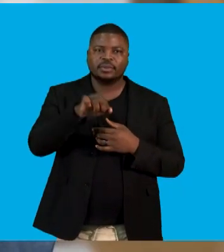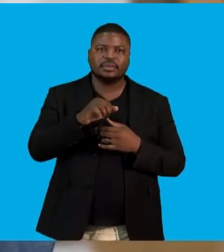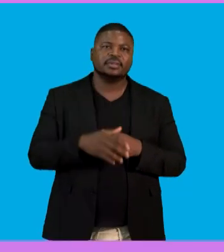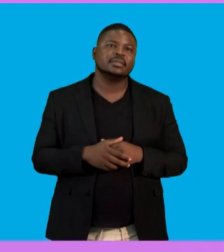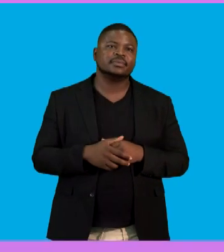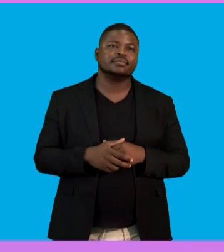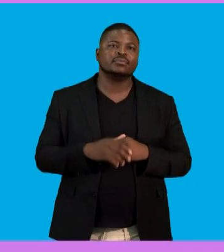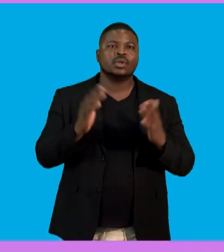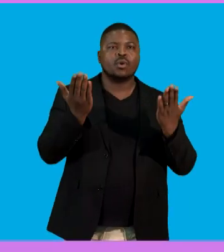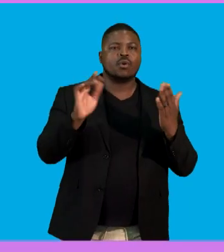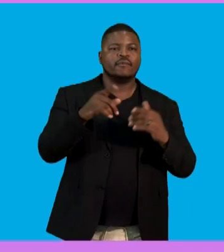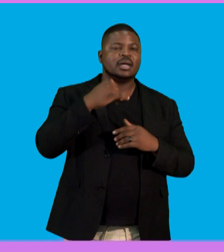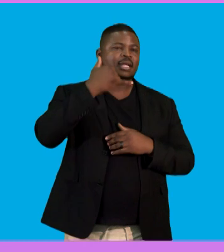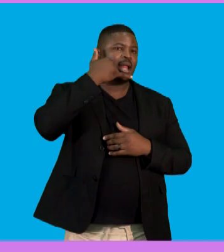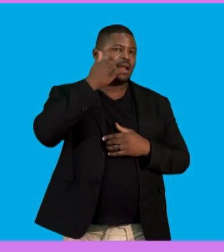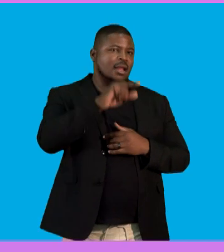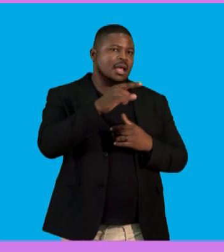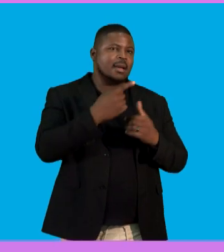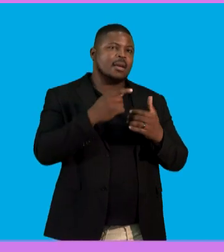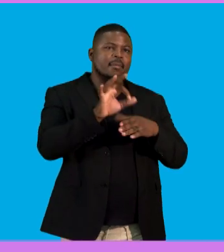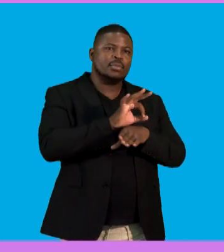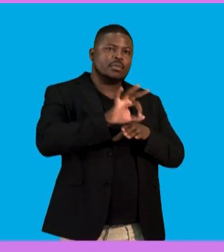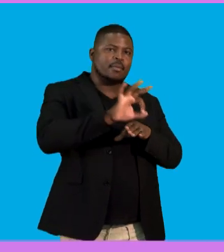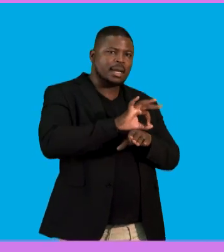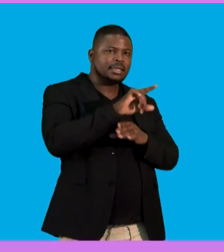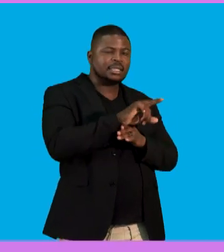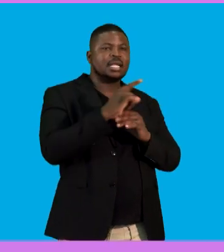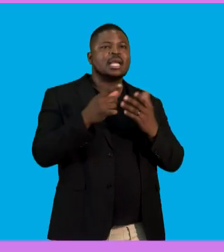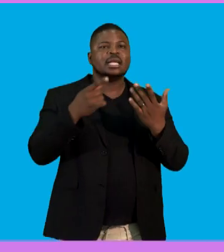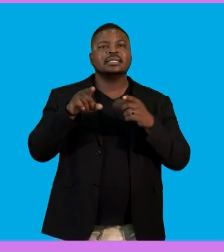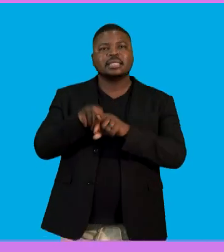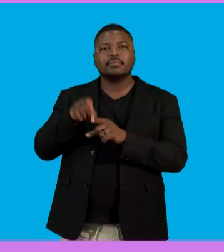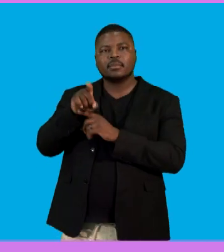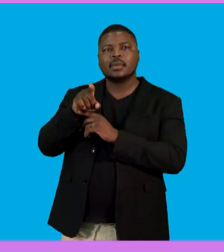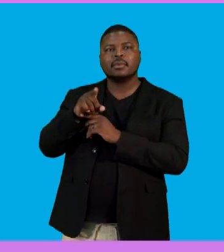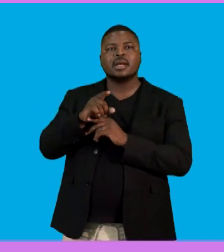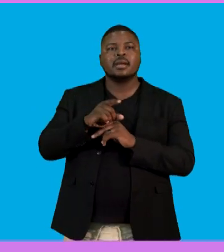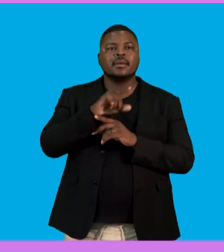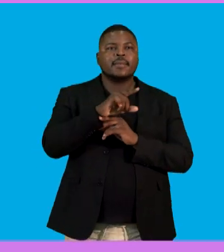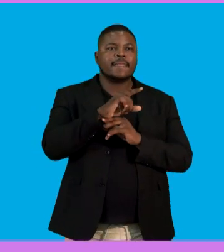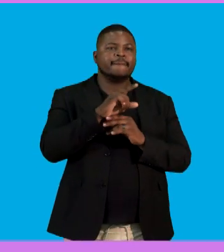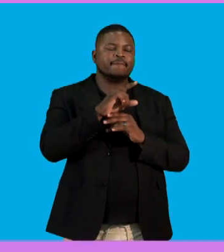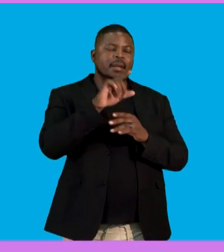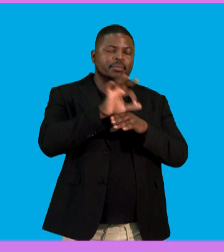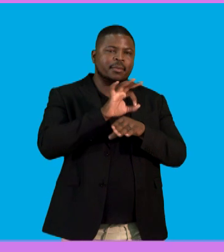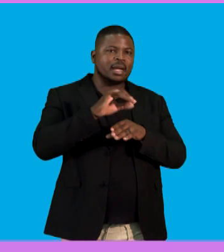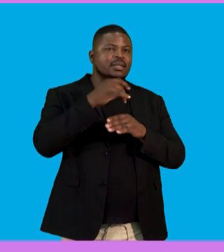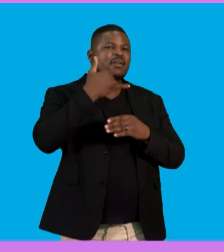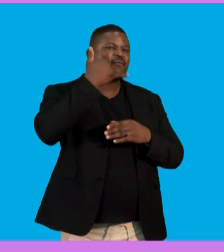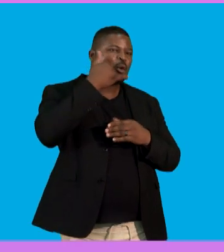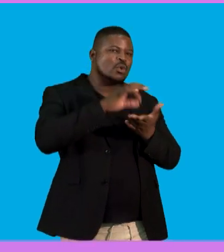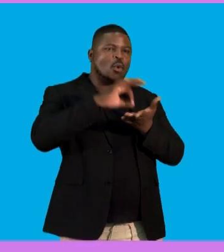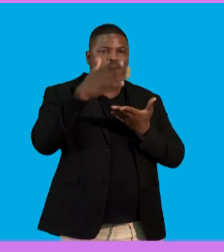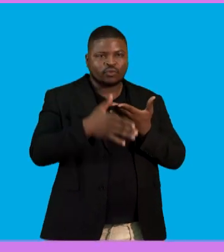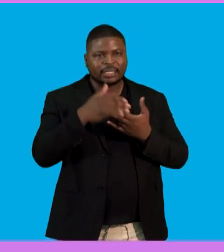compares now the cost of a prepaid and a contract cell phone. The graph in blue is a contract cell phone, and